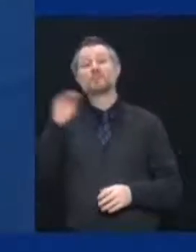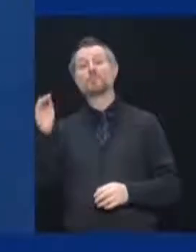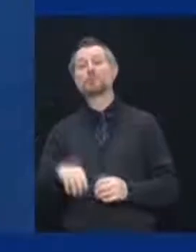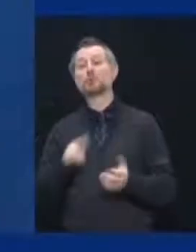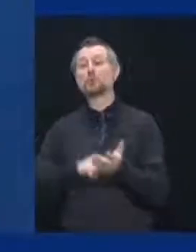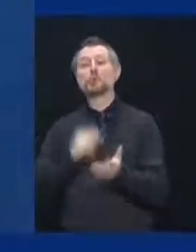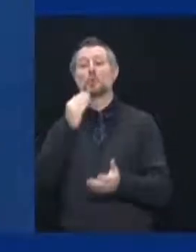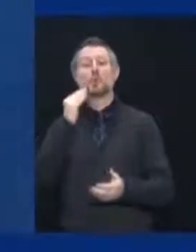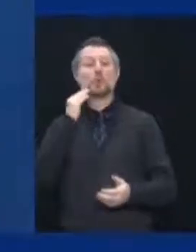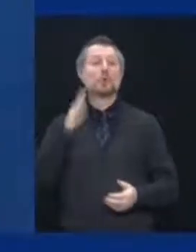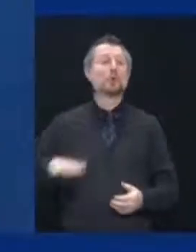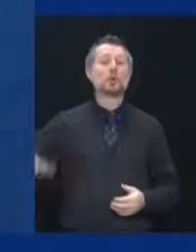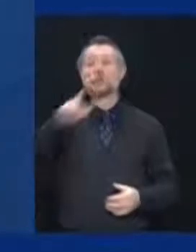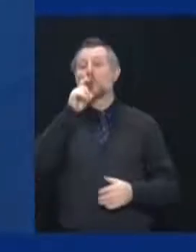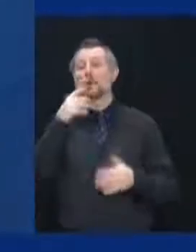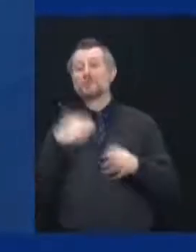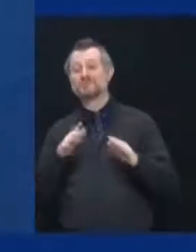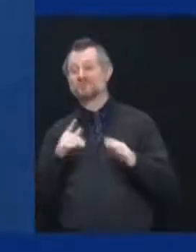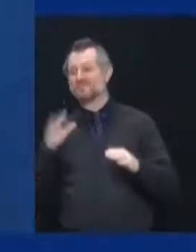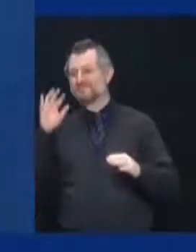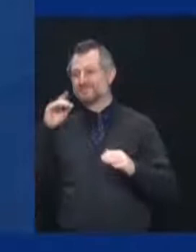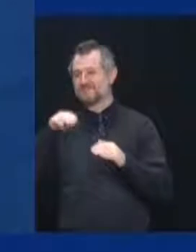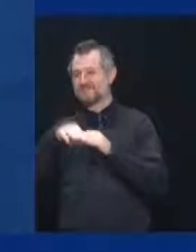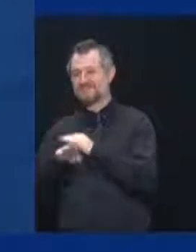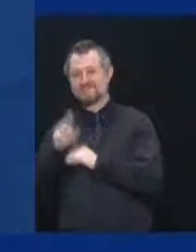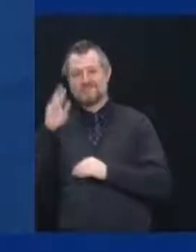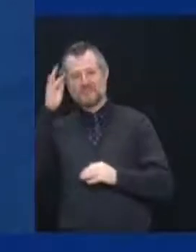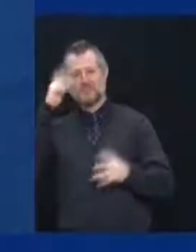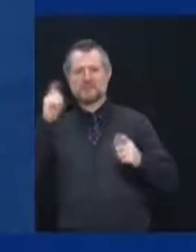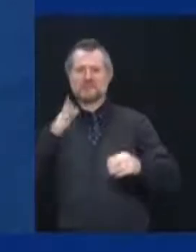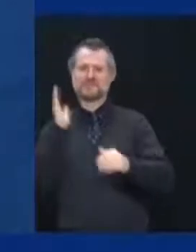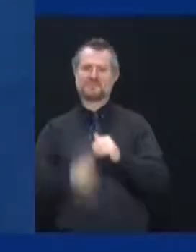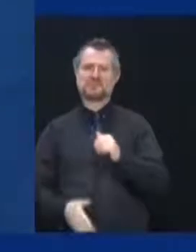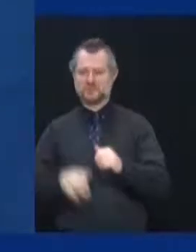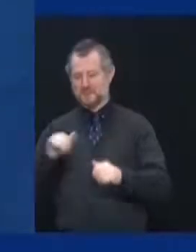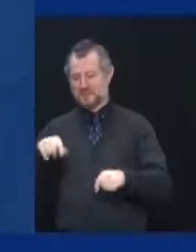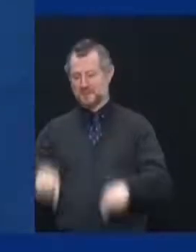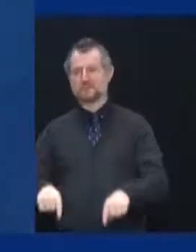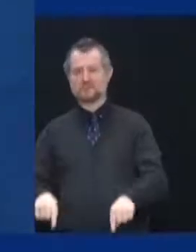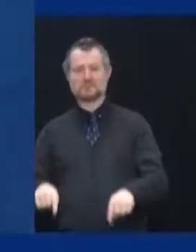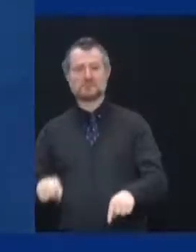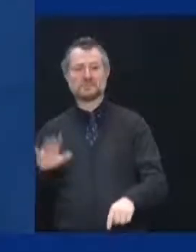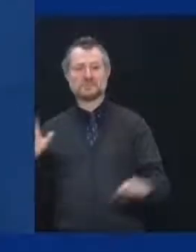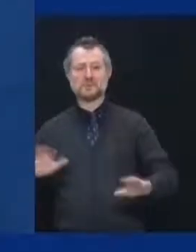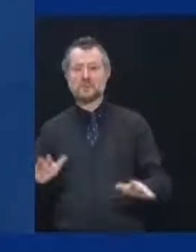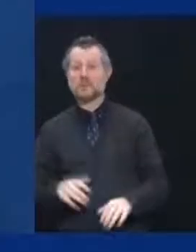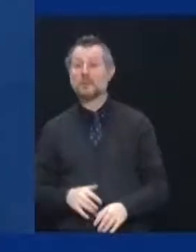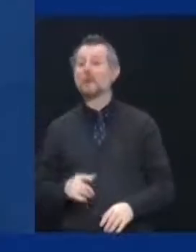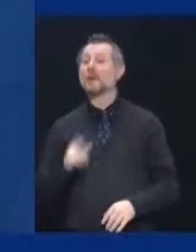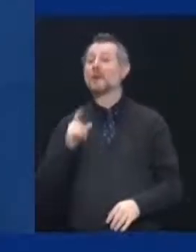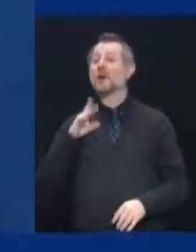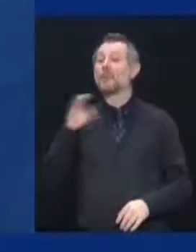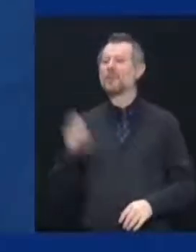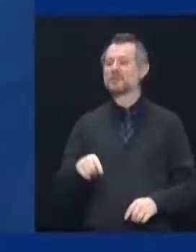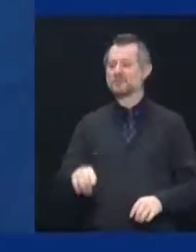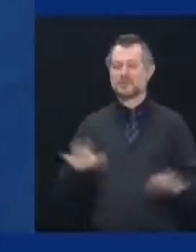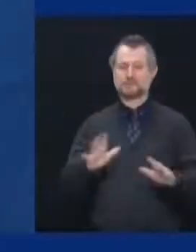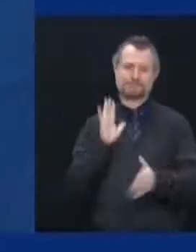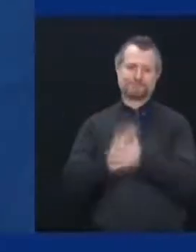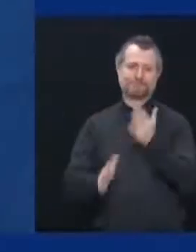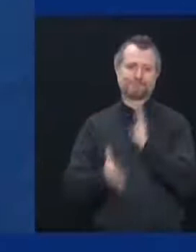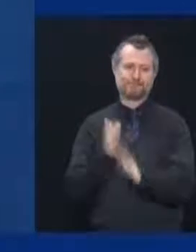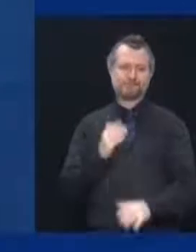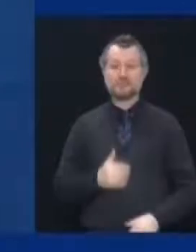home residents have gotten the vaccine, and it's going to be complete by Sunday. This is not